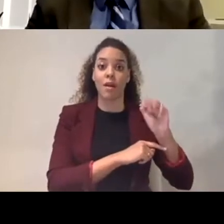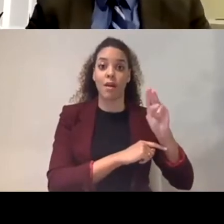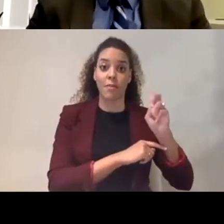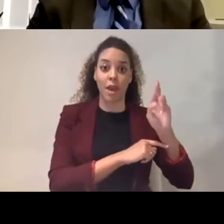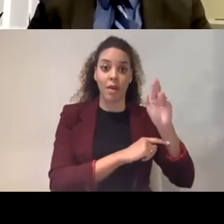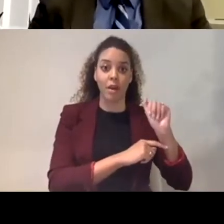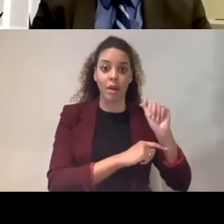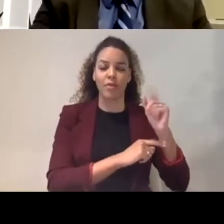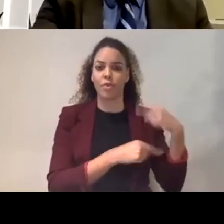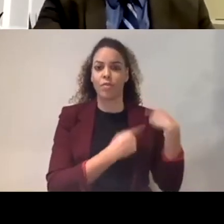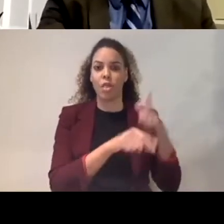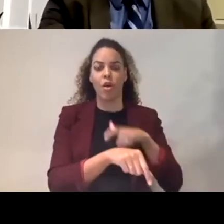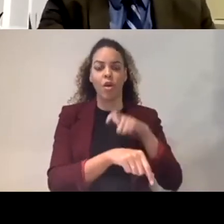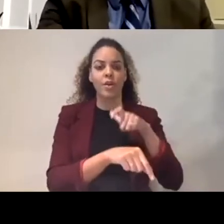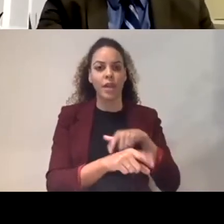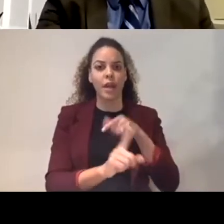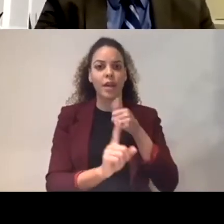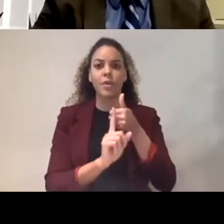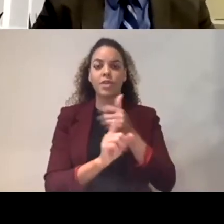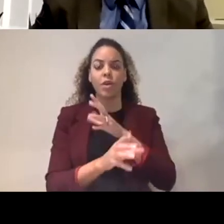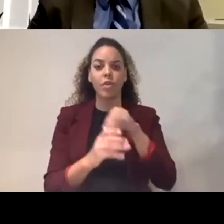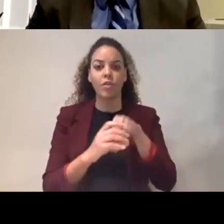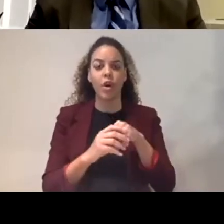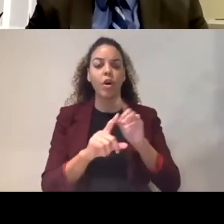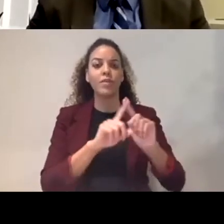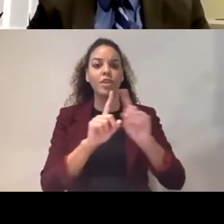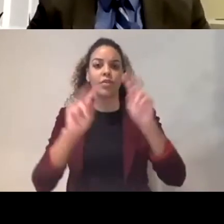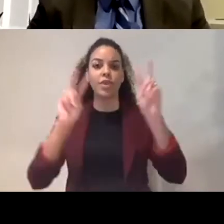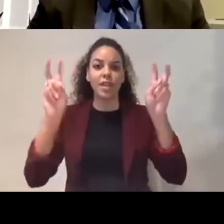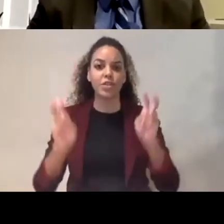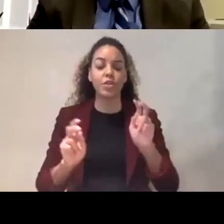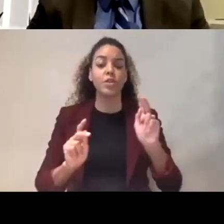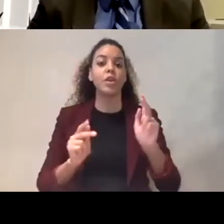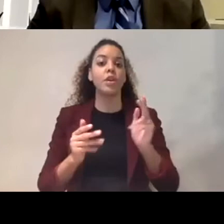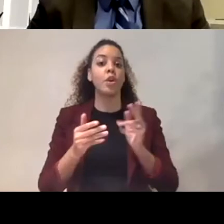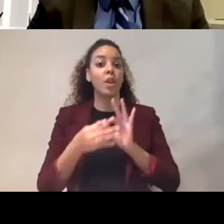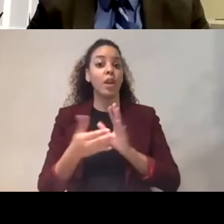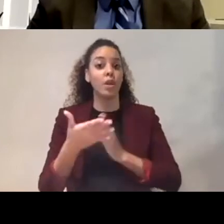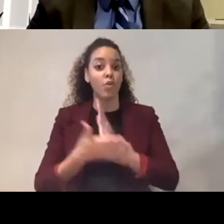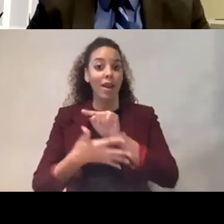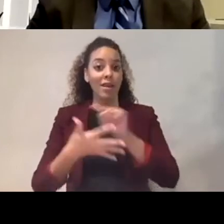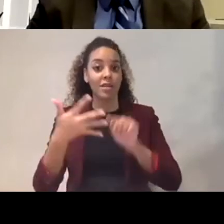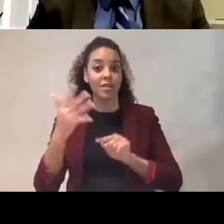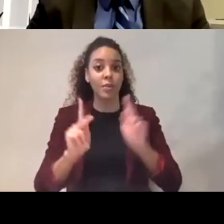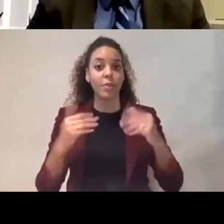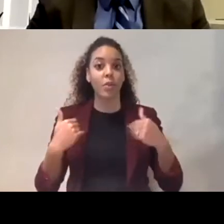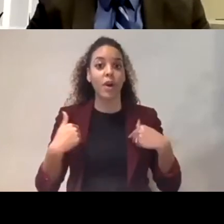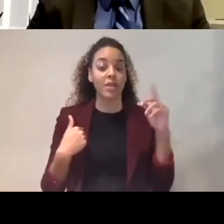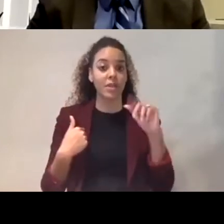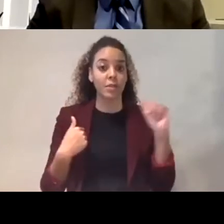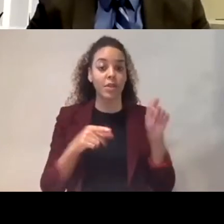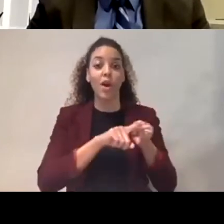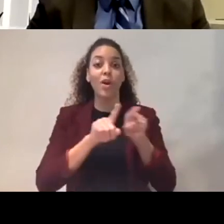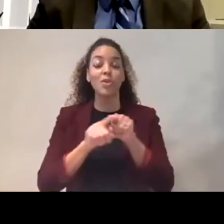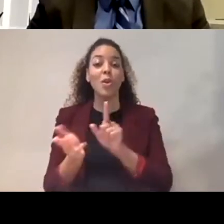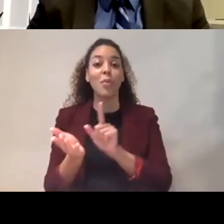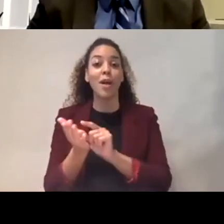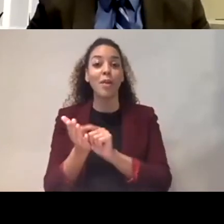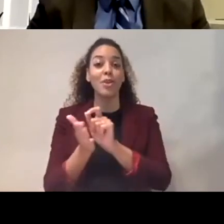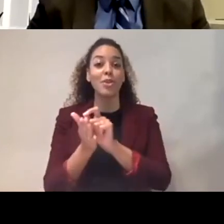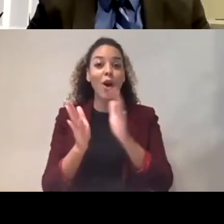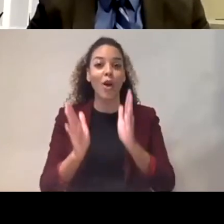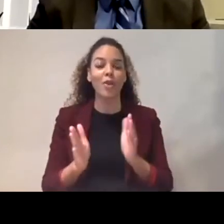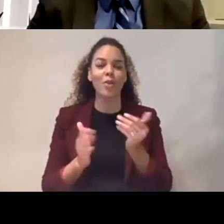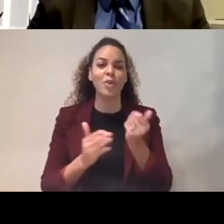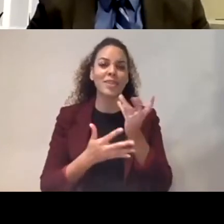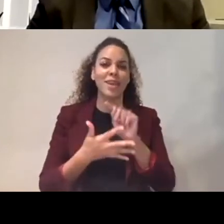related to the Convention on the Rights of People with Rights of Persons with Disabilities. He's also a published author with several very thoughtful